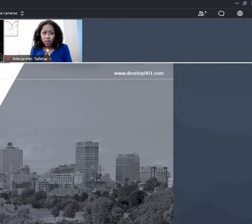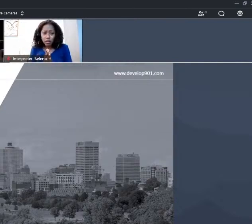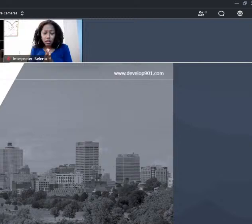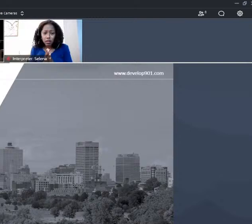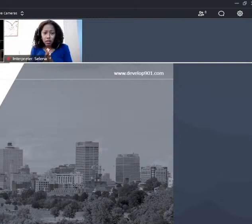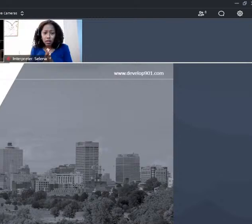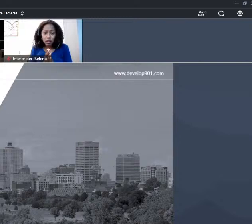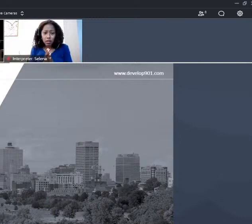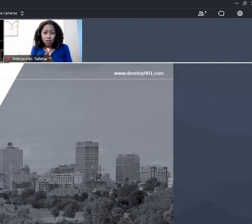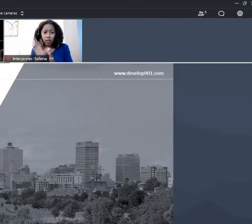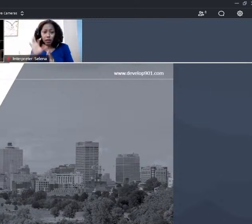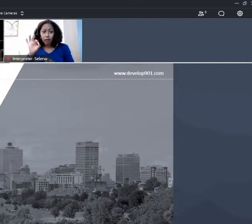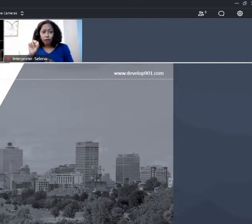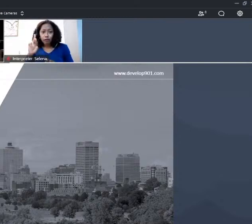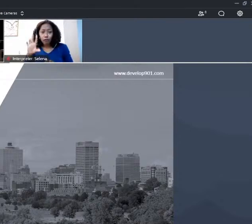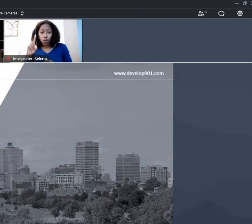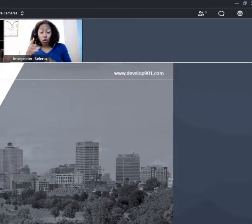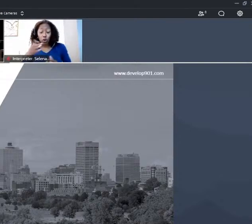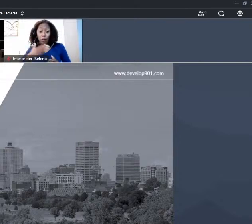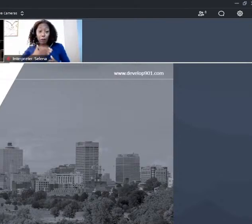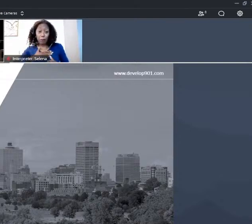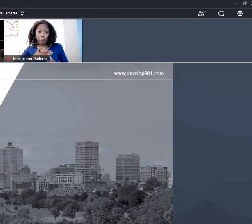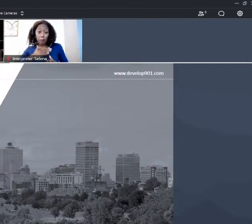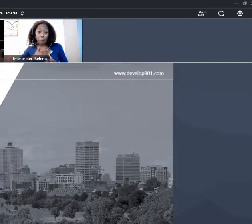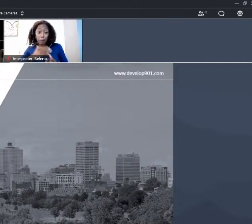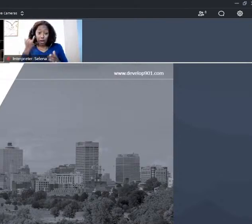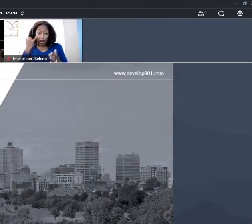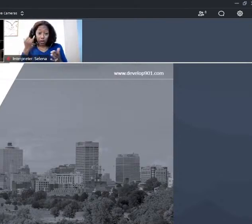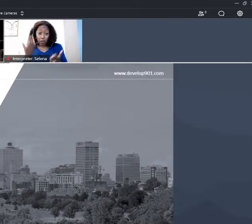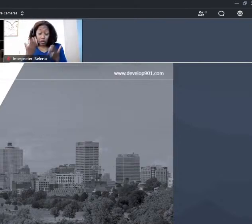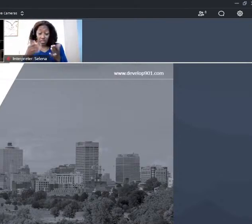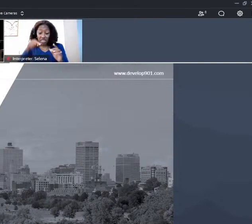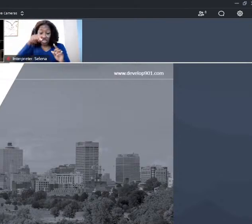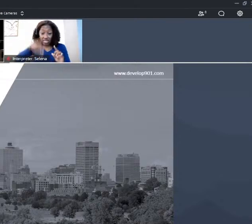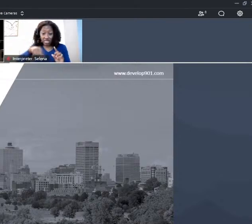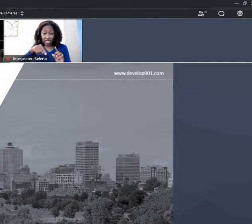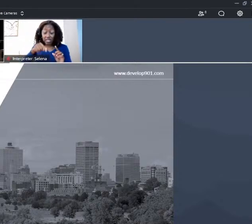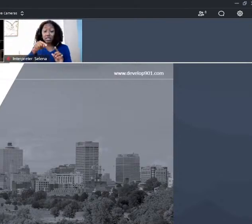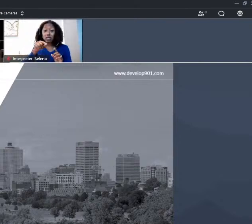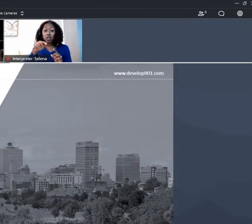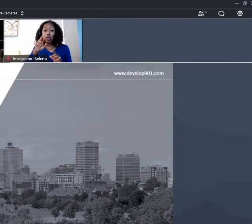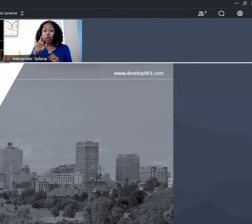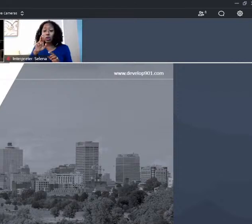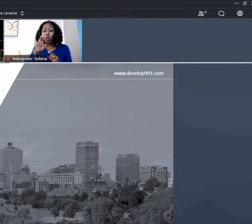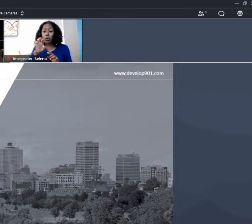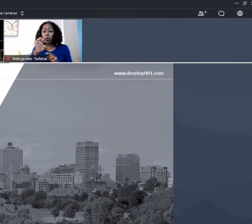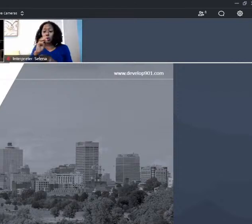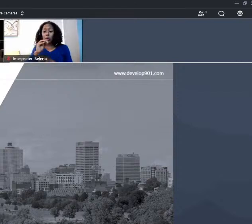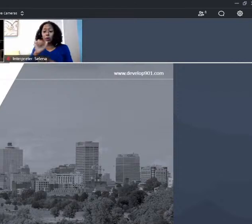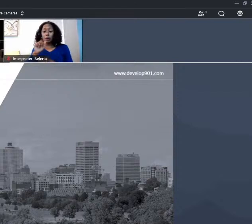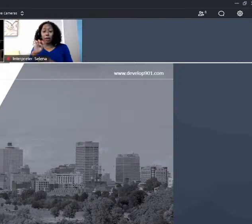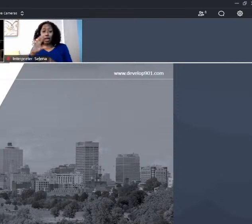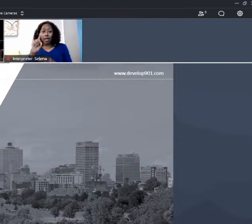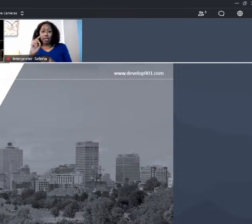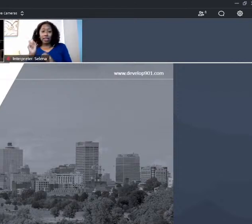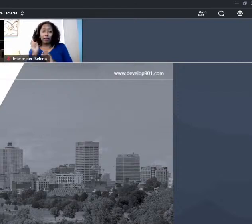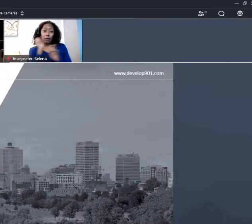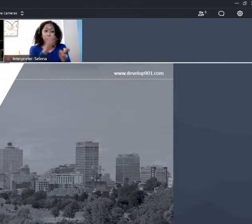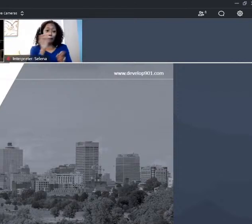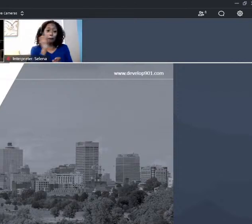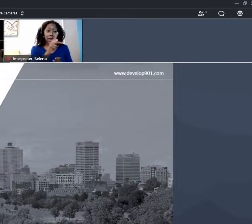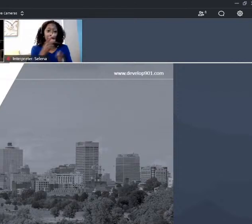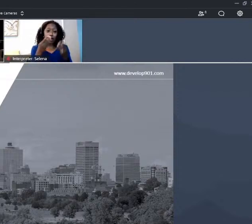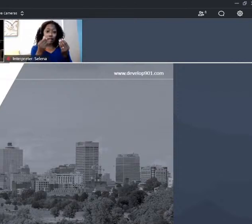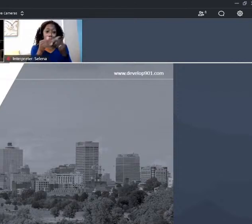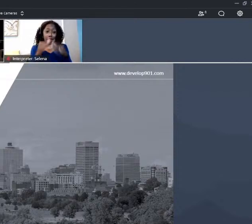Councilman Ford, it's my intent to move to remand this back to Land Use Control Board so that they can review a potential new